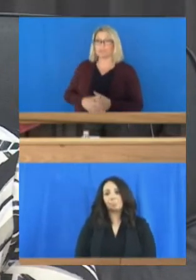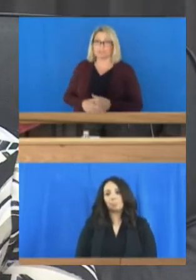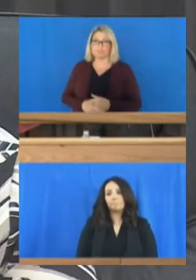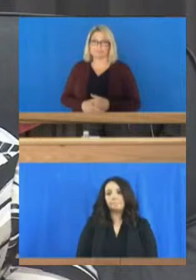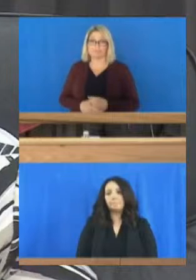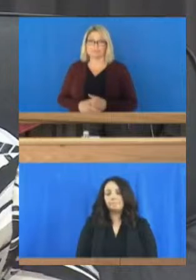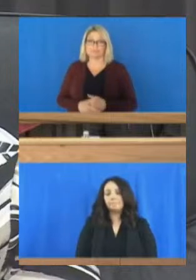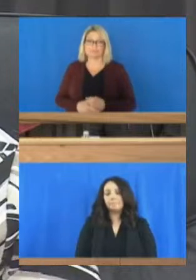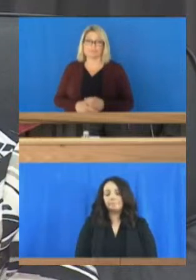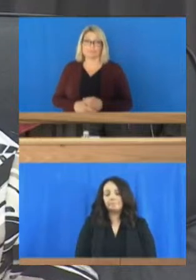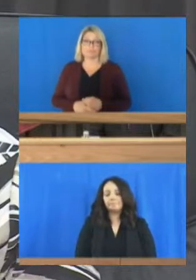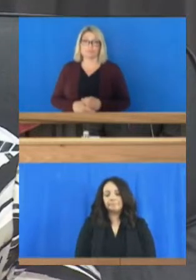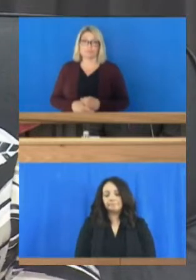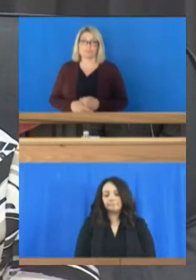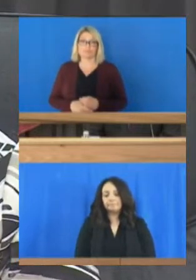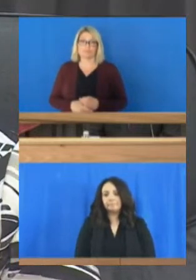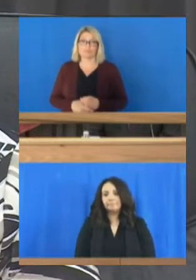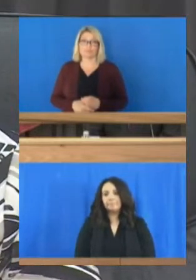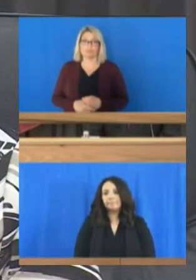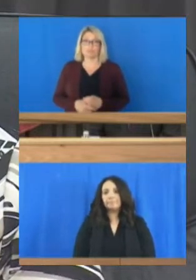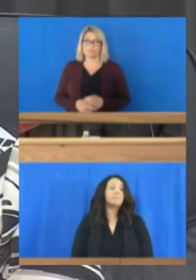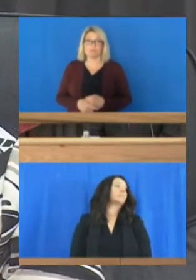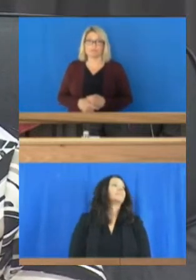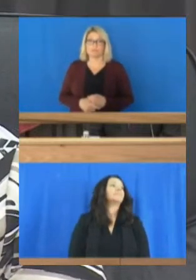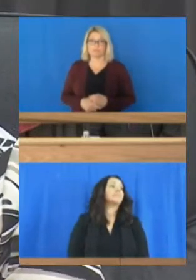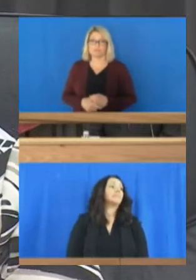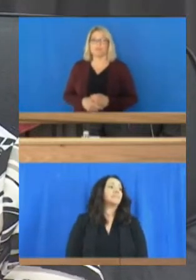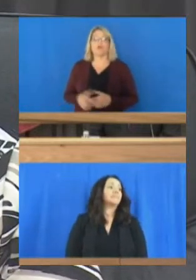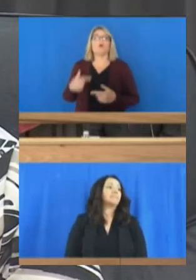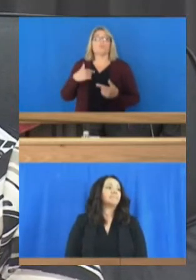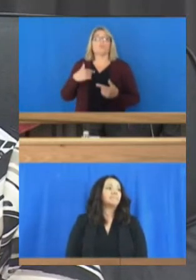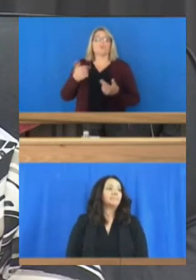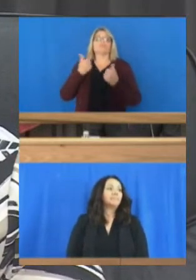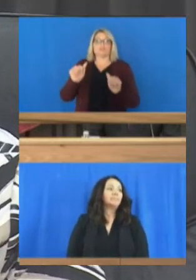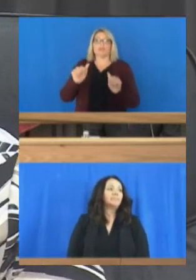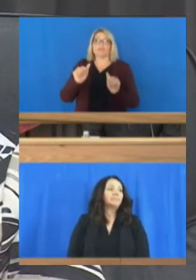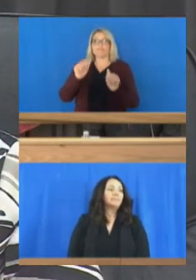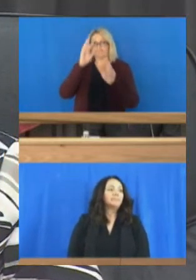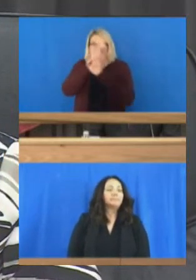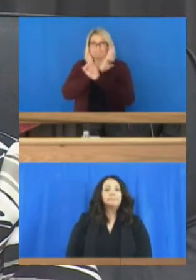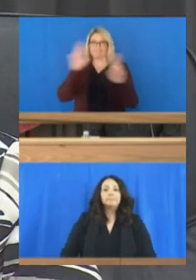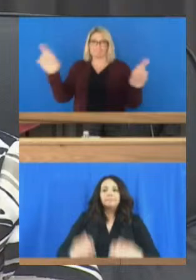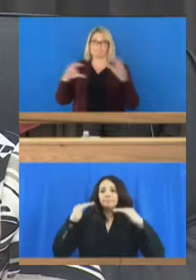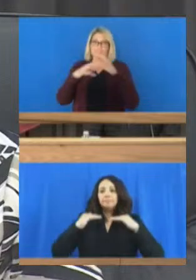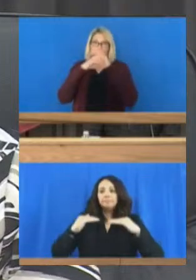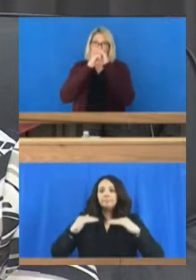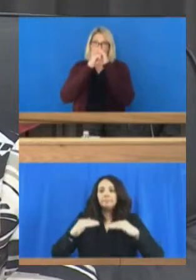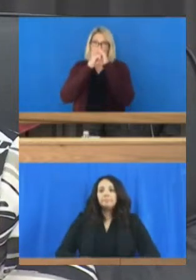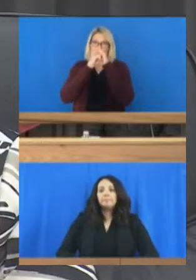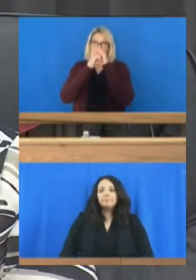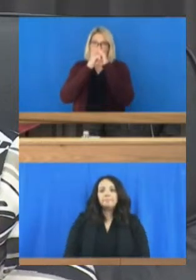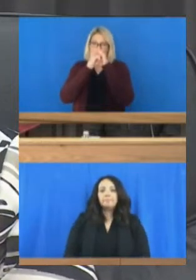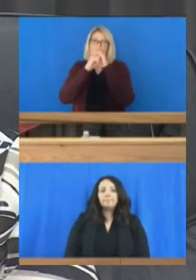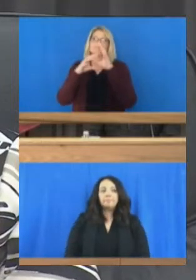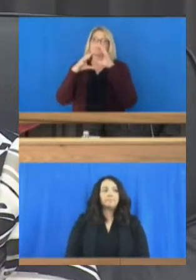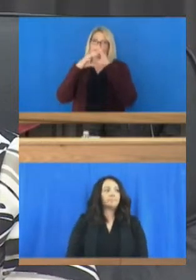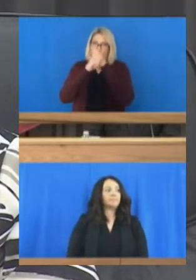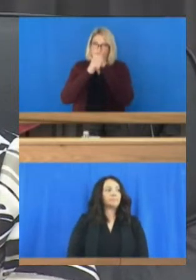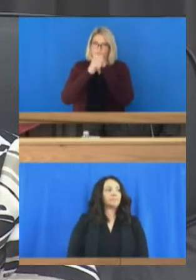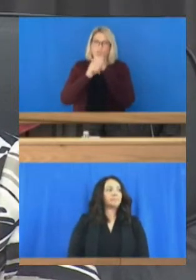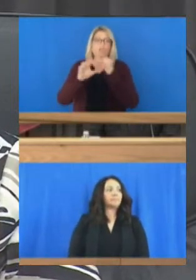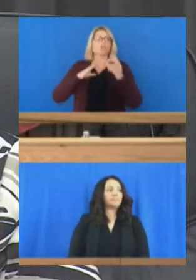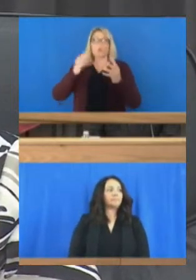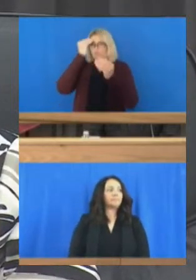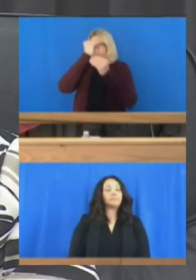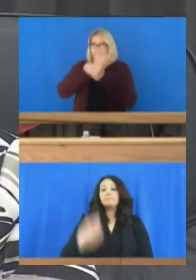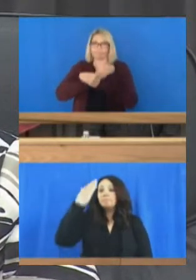protect themselves. That is the barometer of what we use in terms of sharing information. So if I say to the public, you need to get your 2 doses of your